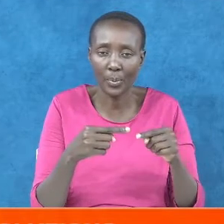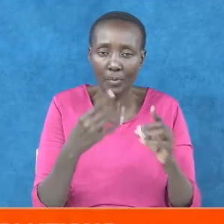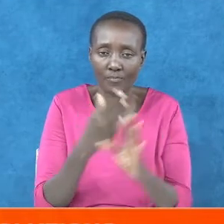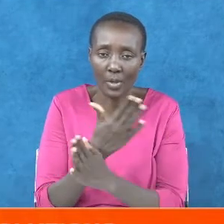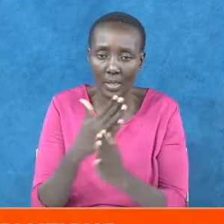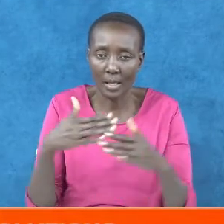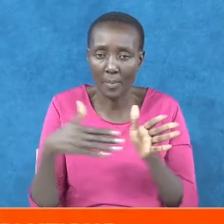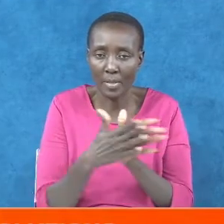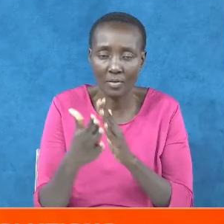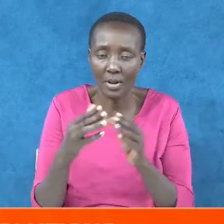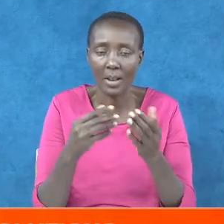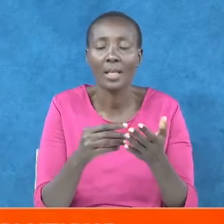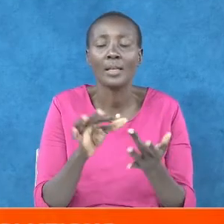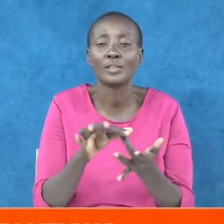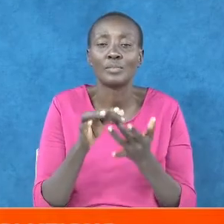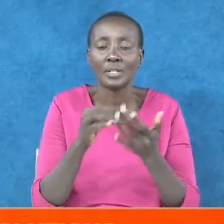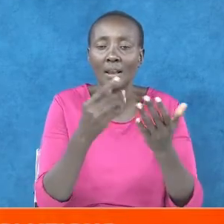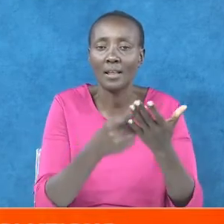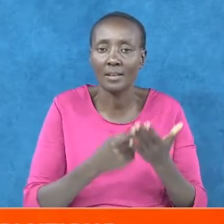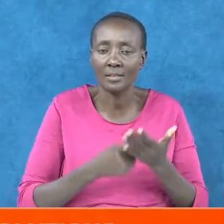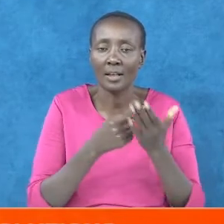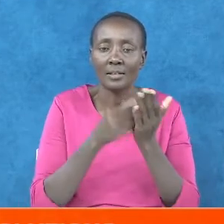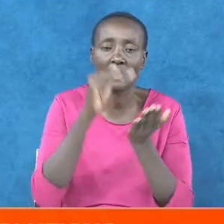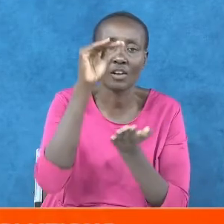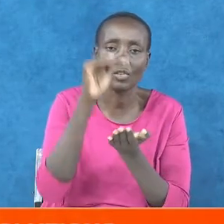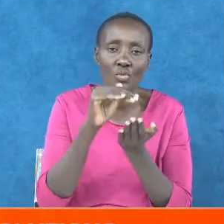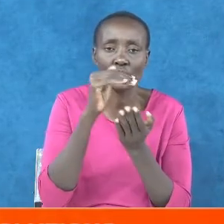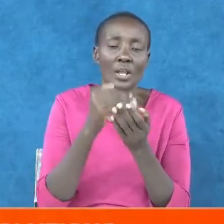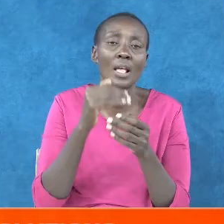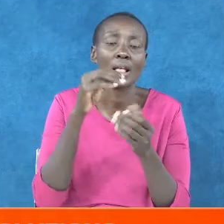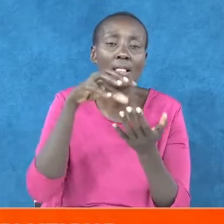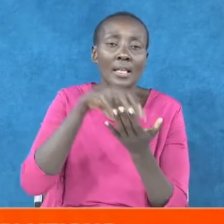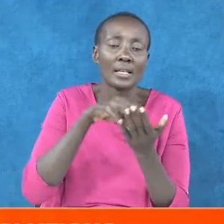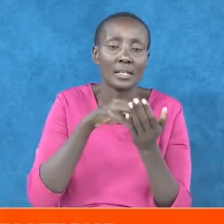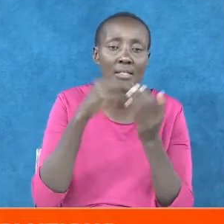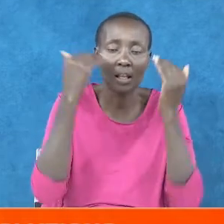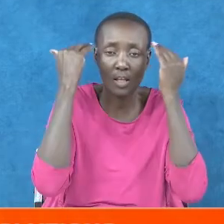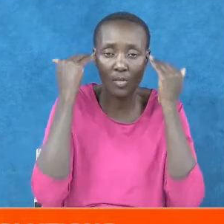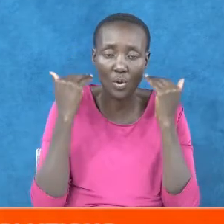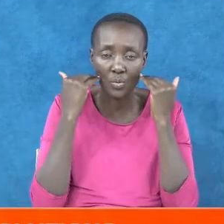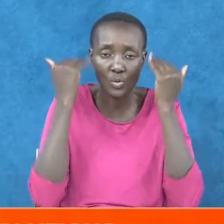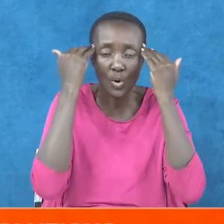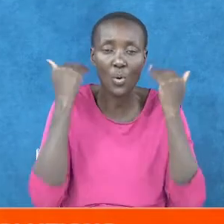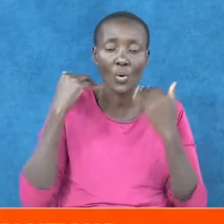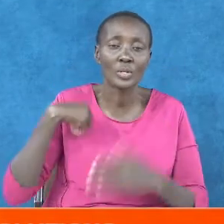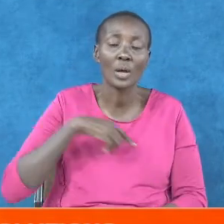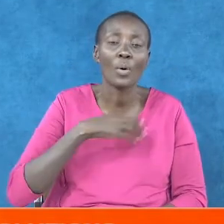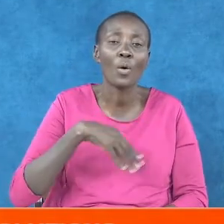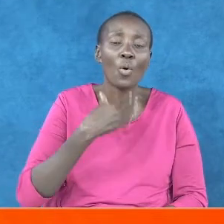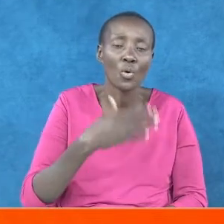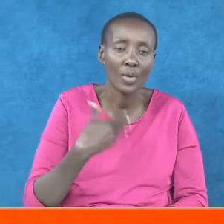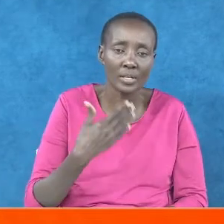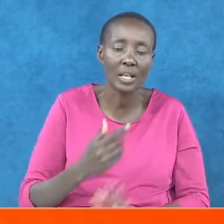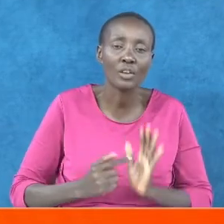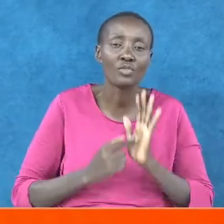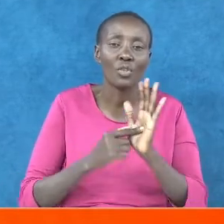has really eased the backlog of cases in the judiciary. Our judiciary has seen from time to time demonstrated that